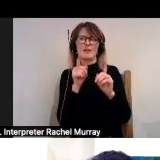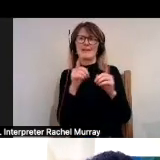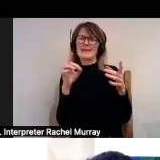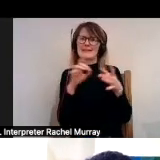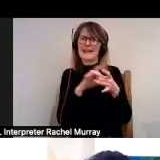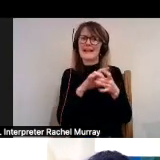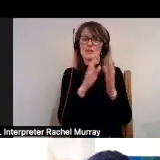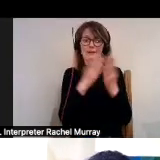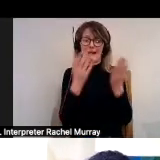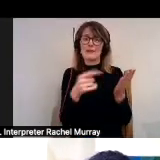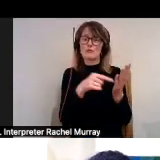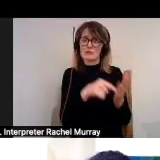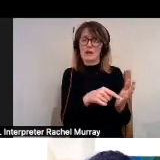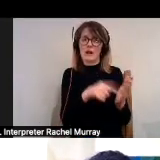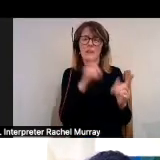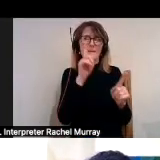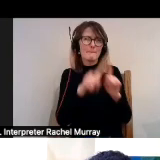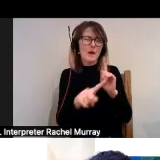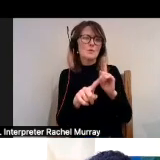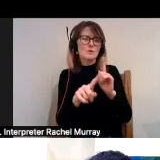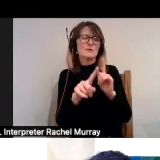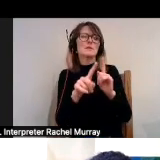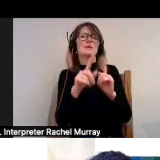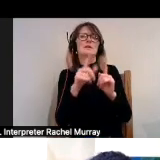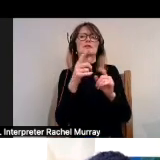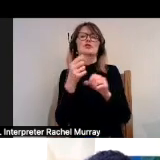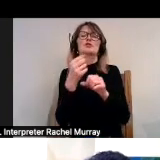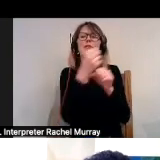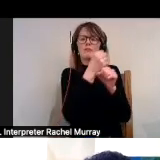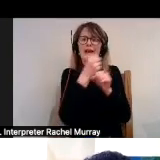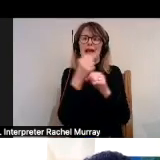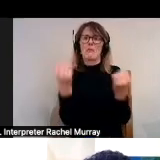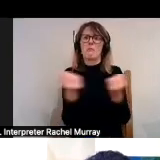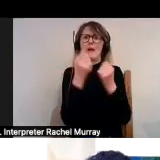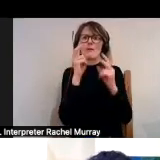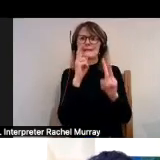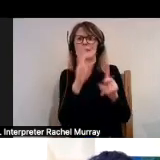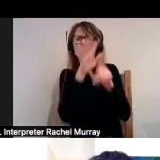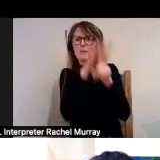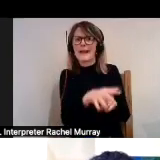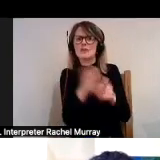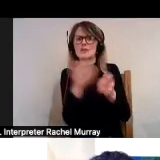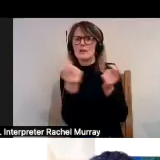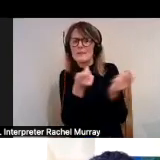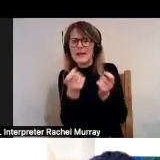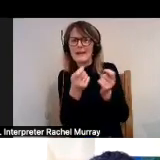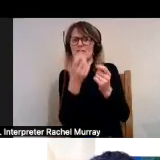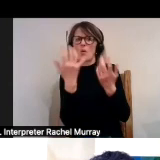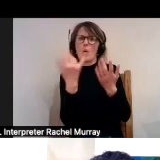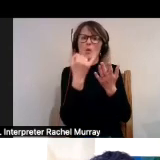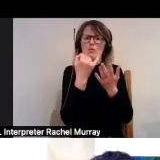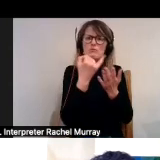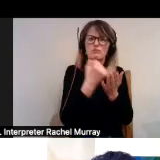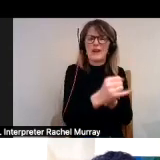in the interviews, that power generally is seen to be a bad thing, about domination or manipulation or oppression. And I guess I'm